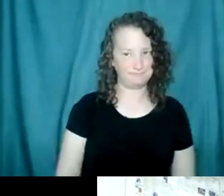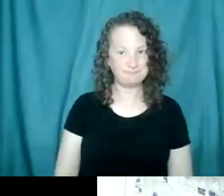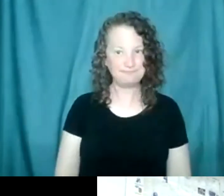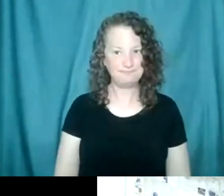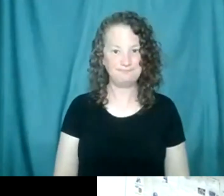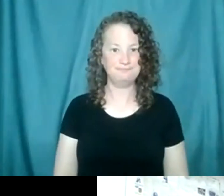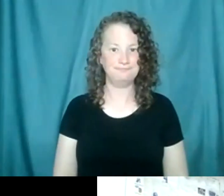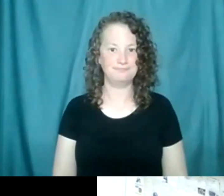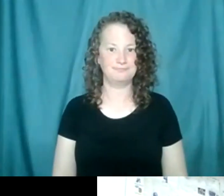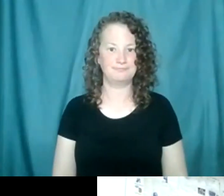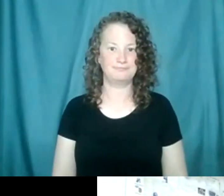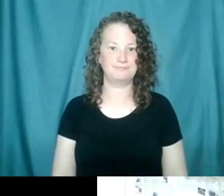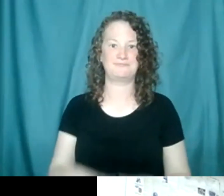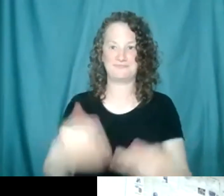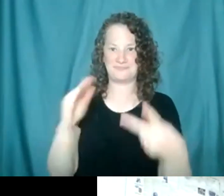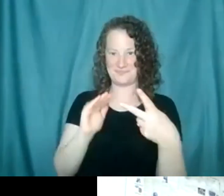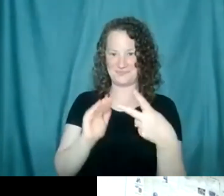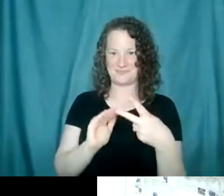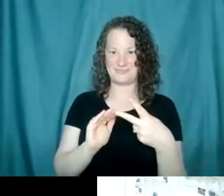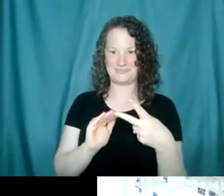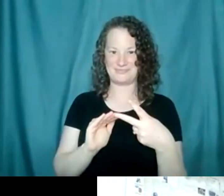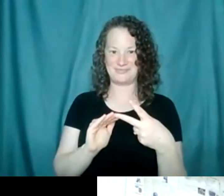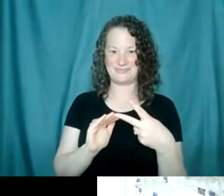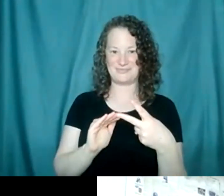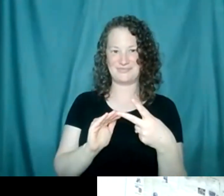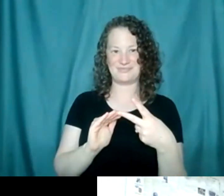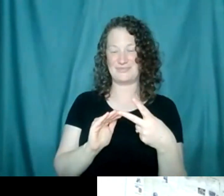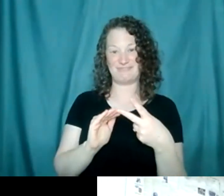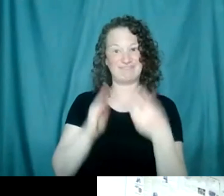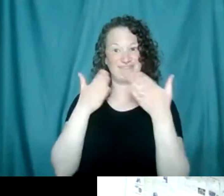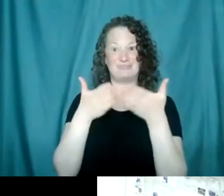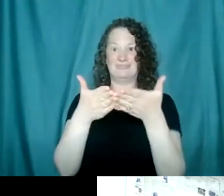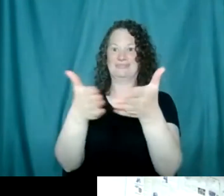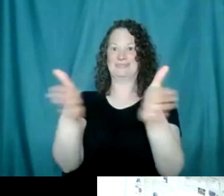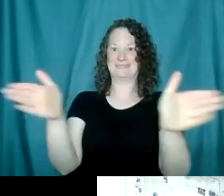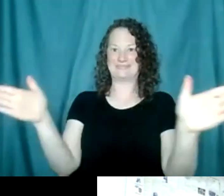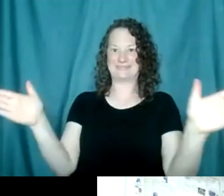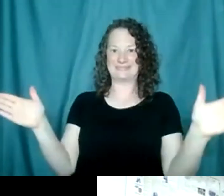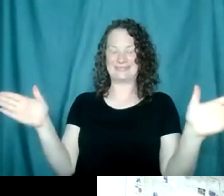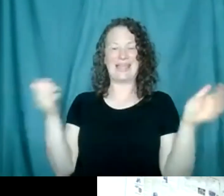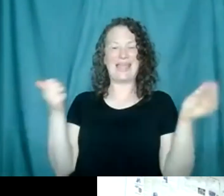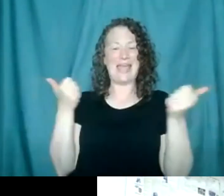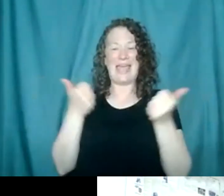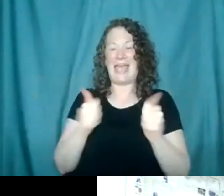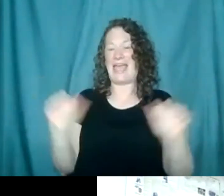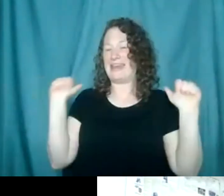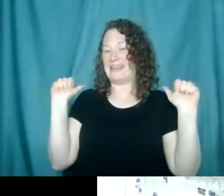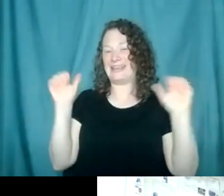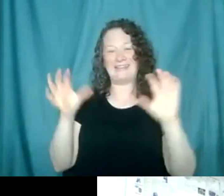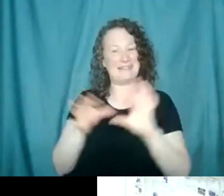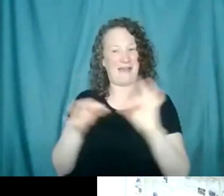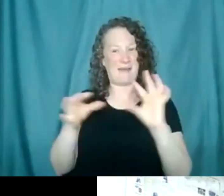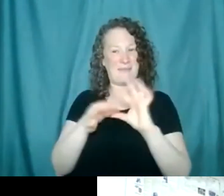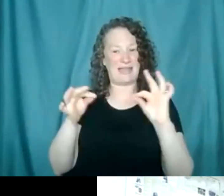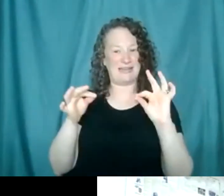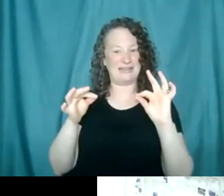Earth. Incredible. And question two, which is even broader. Is there just anything about anything that you have a captive